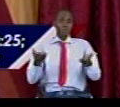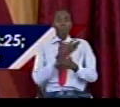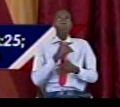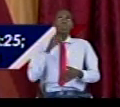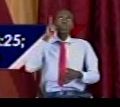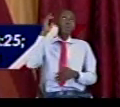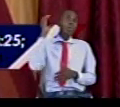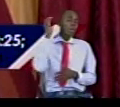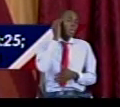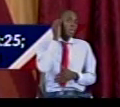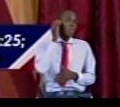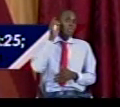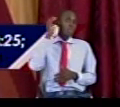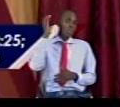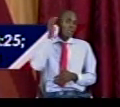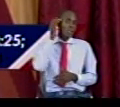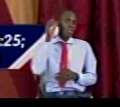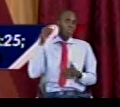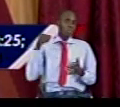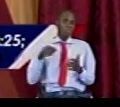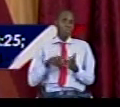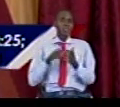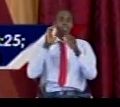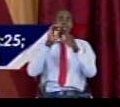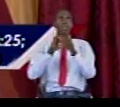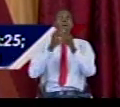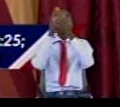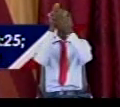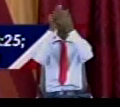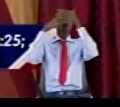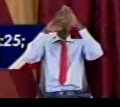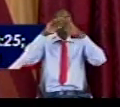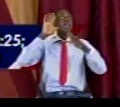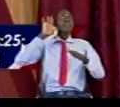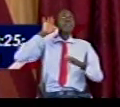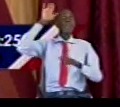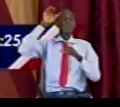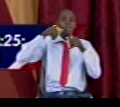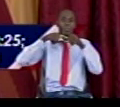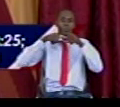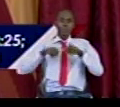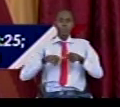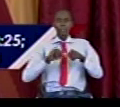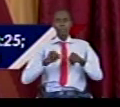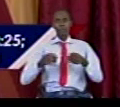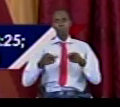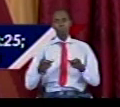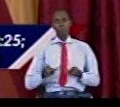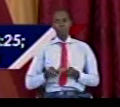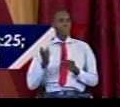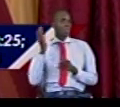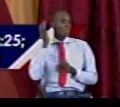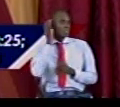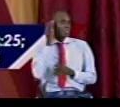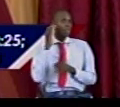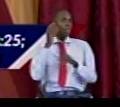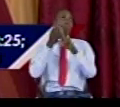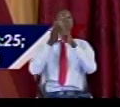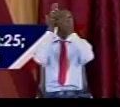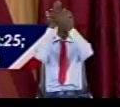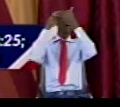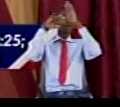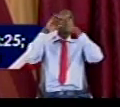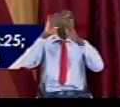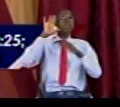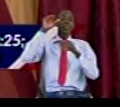this, hear thou in heaven thy dwelling place. Hear thou in heaven thy dwelling place,